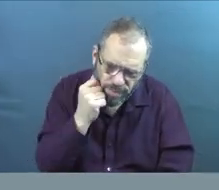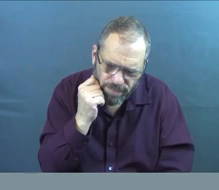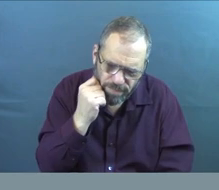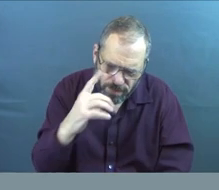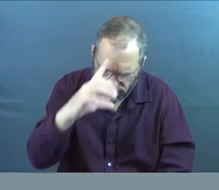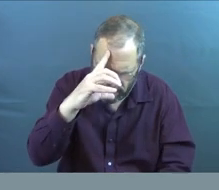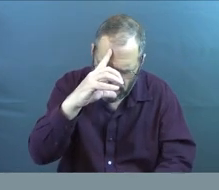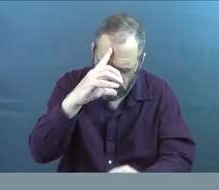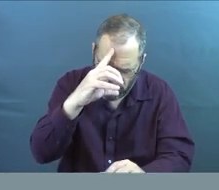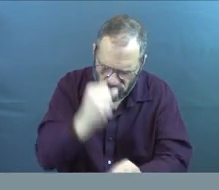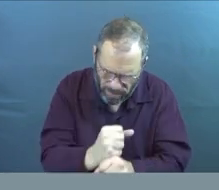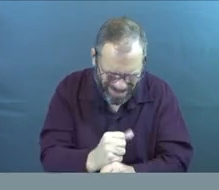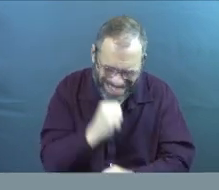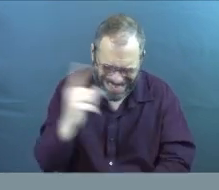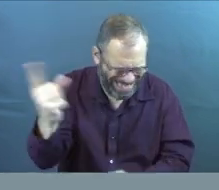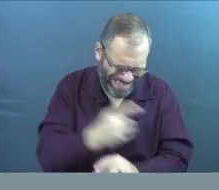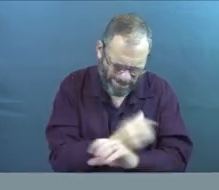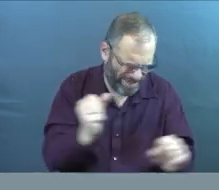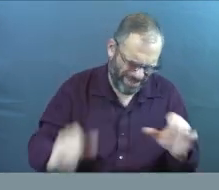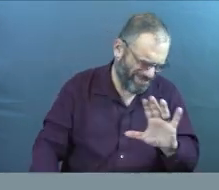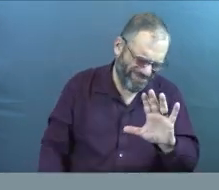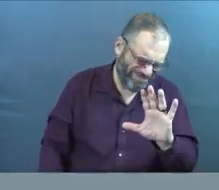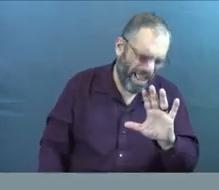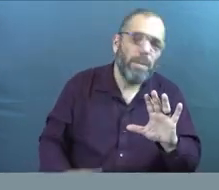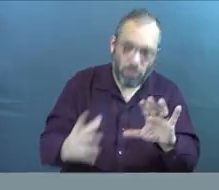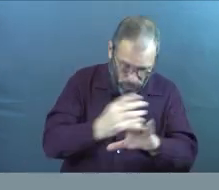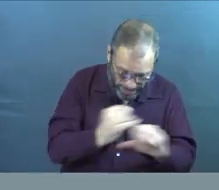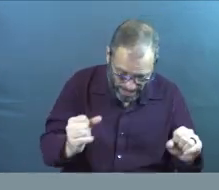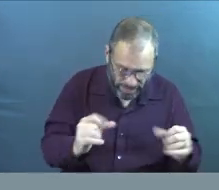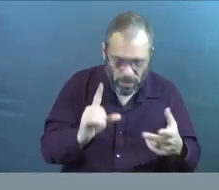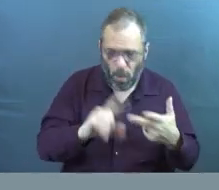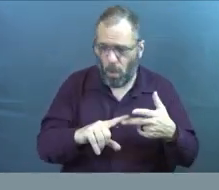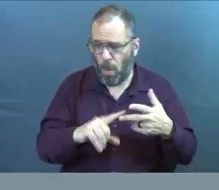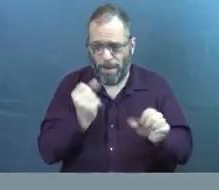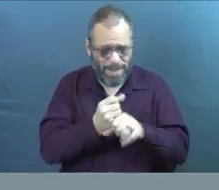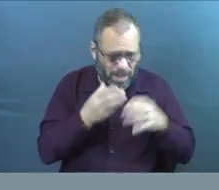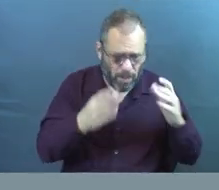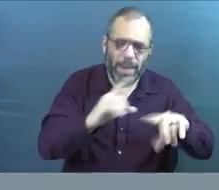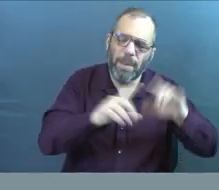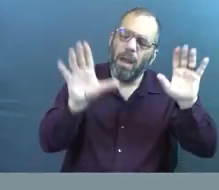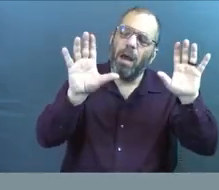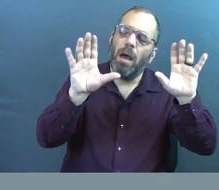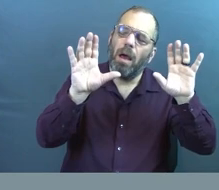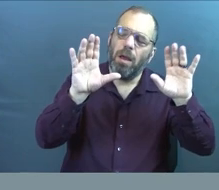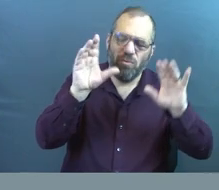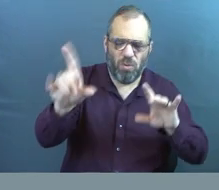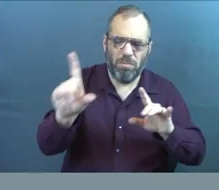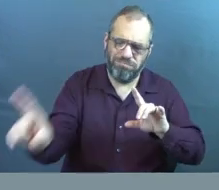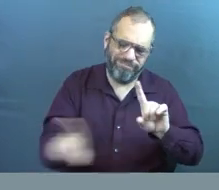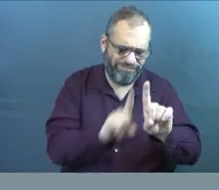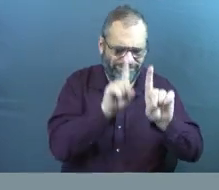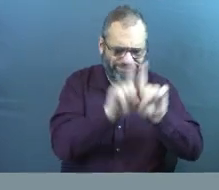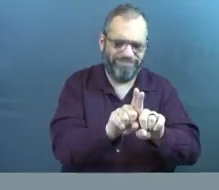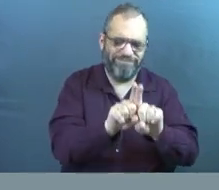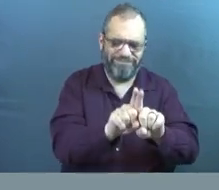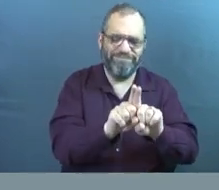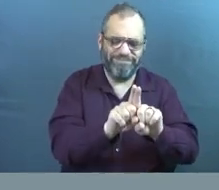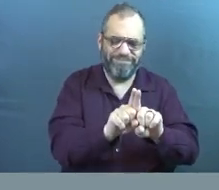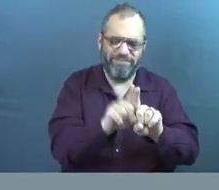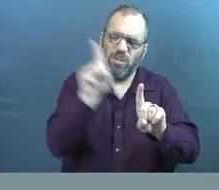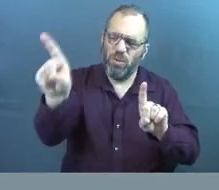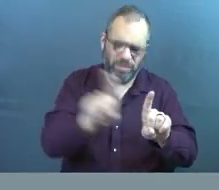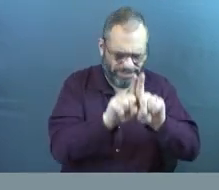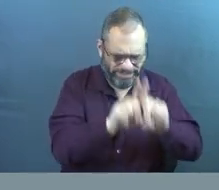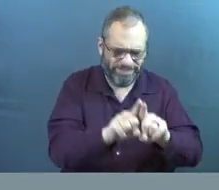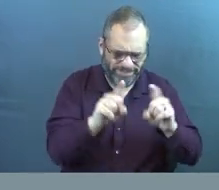That we trust that you didn't just come to save us, Lord. That you aren't just the one to make a way, God. But you're right there with us. That your